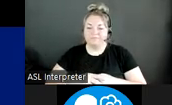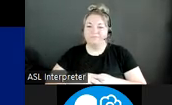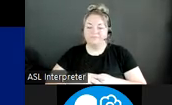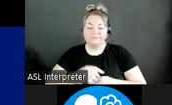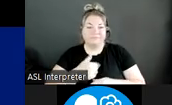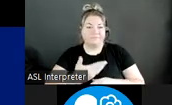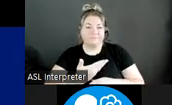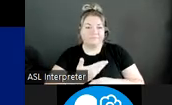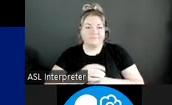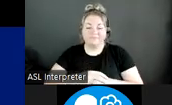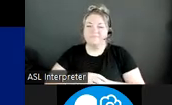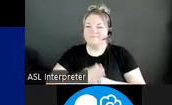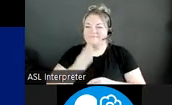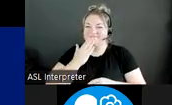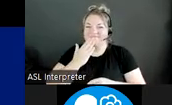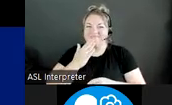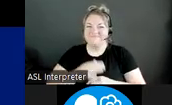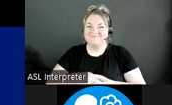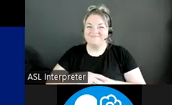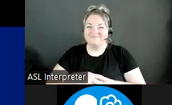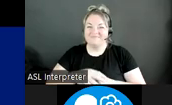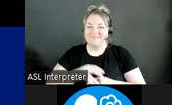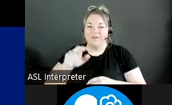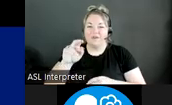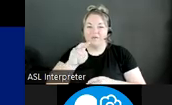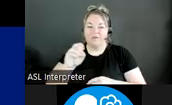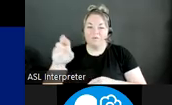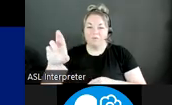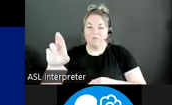Here. Thank you. Nor.